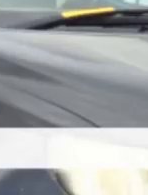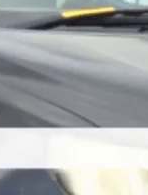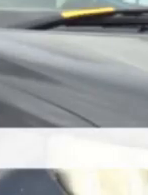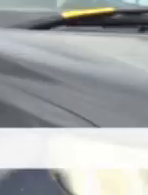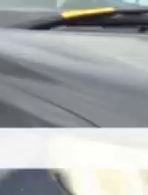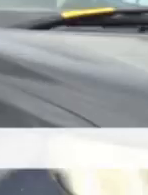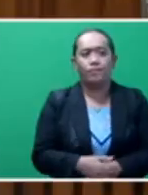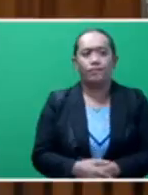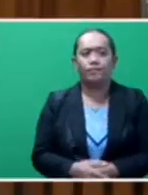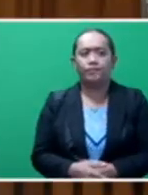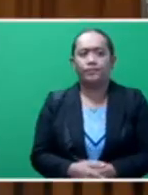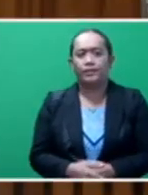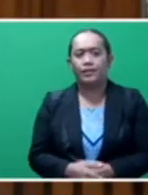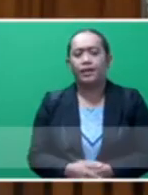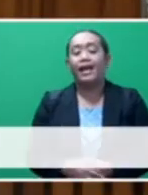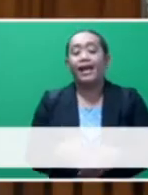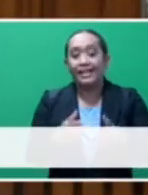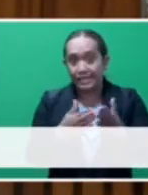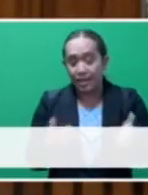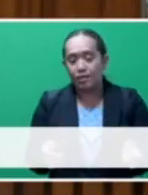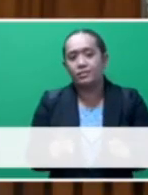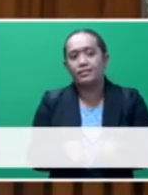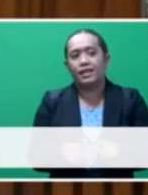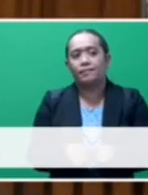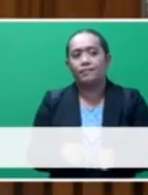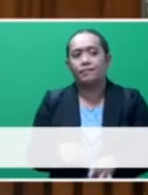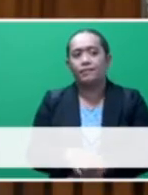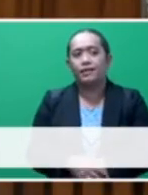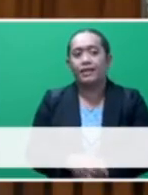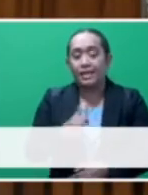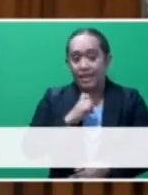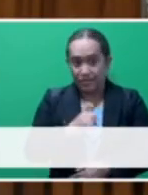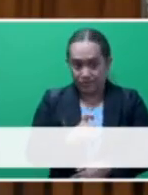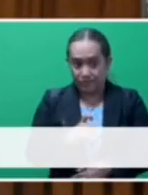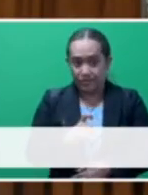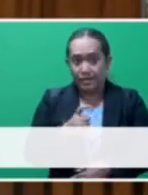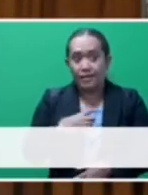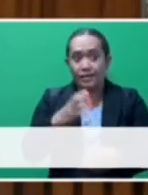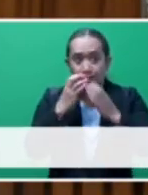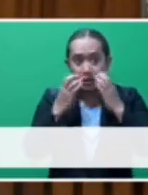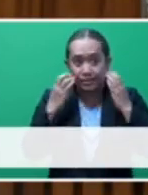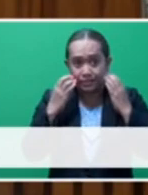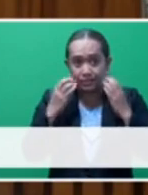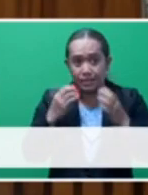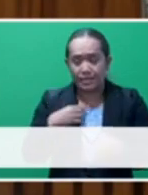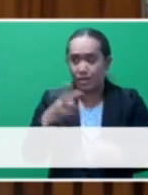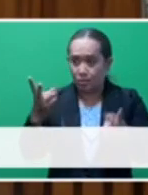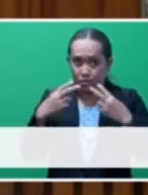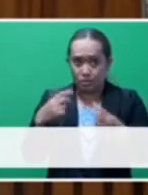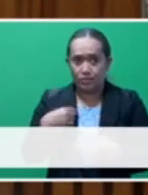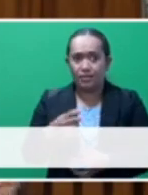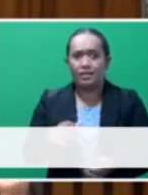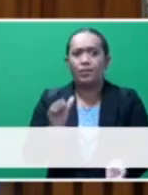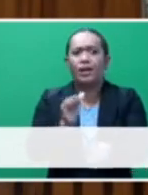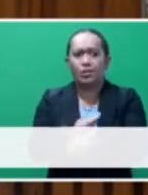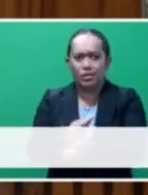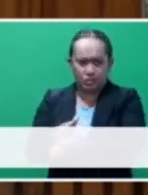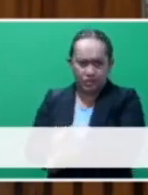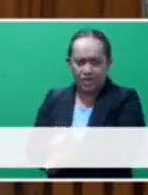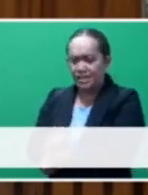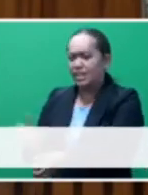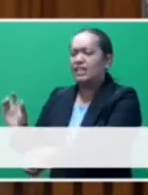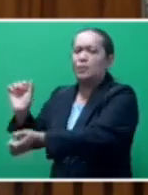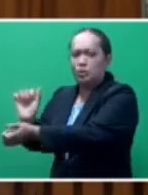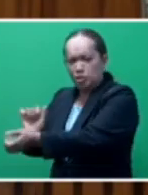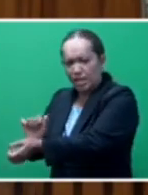COVID-19 restrictions. At the moment the law is, if I'm not wearing a mask and they see me not wearing a mask, they'll arrest me or they'll take